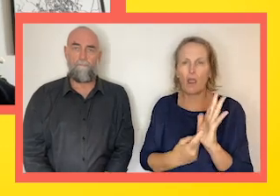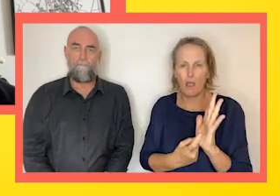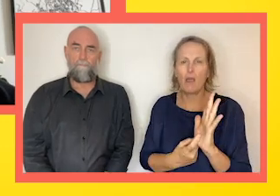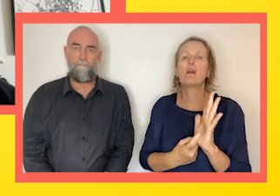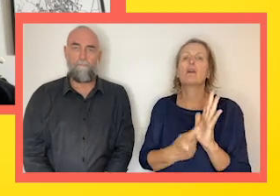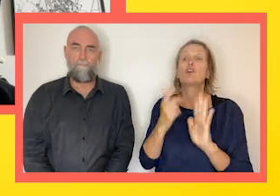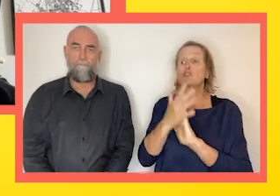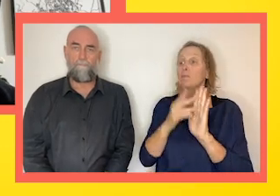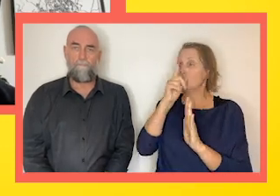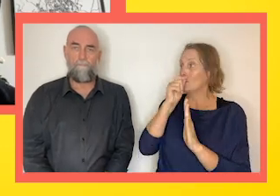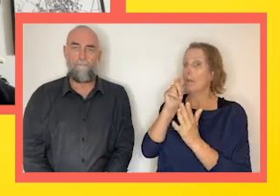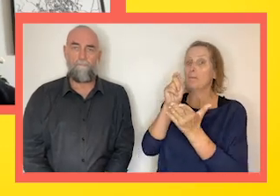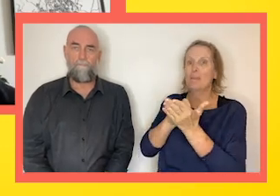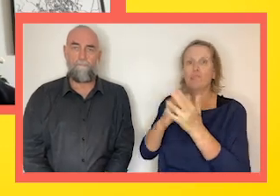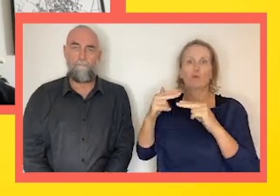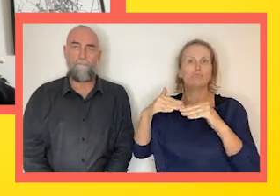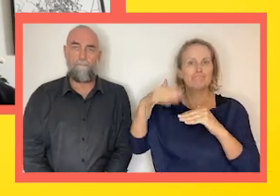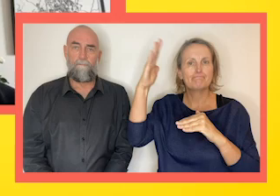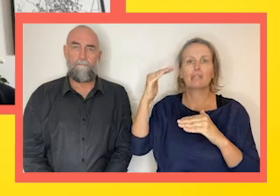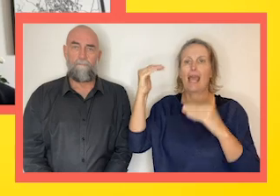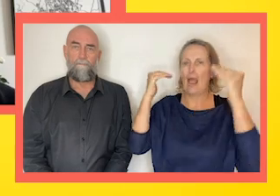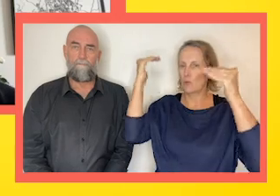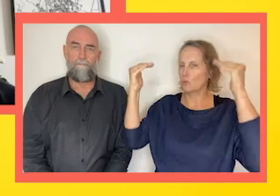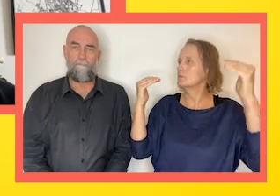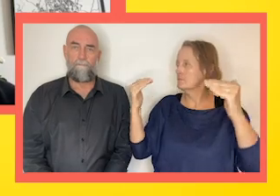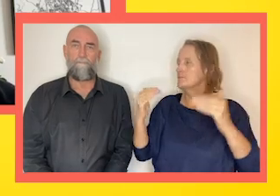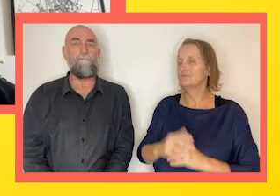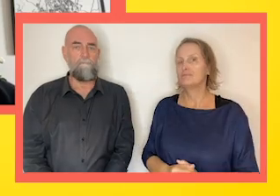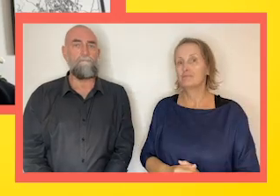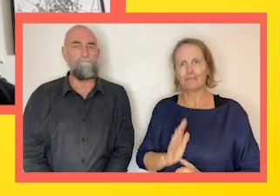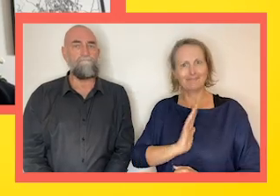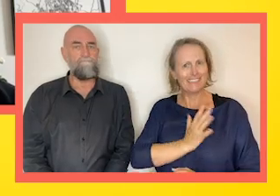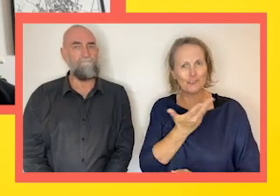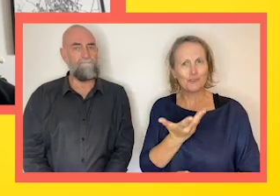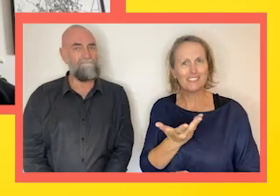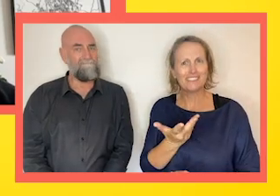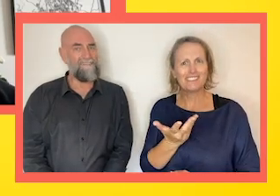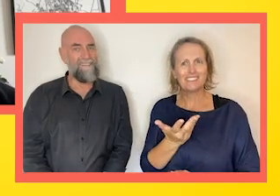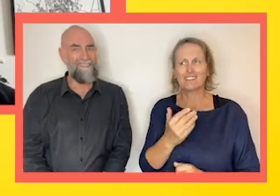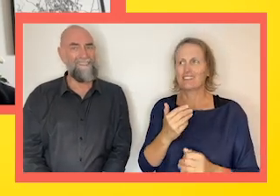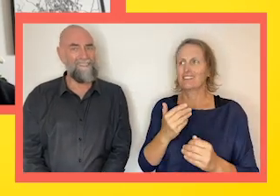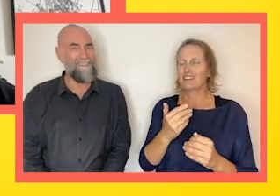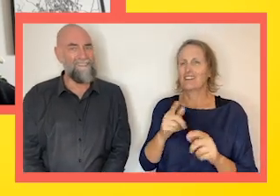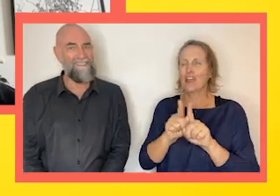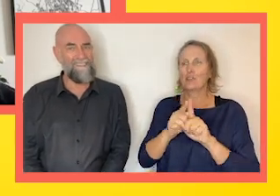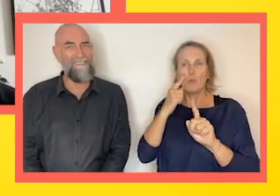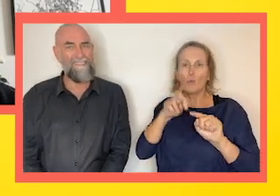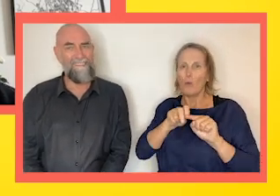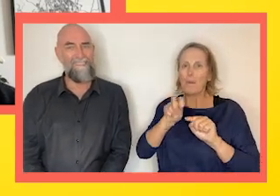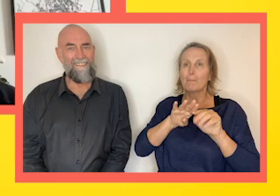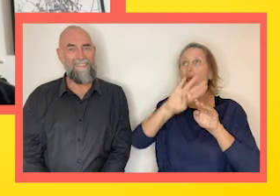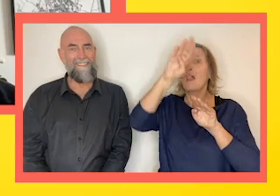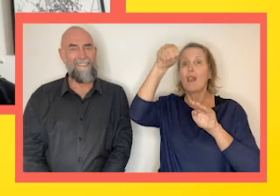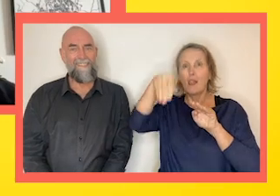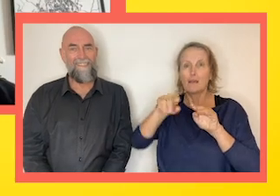they've you can only bet on senior athletes racing. So it's always fascinating. You sort of walk through the hill up there, and